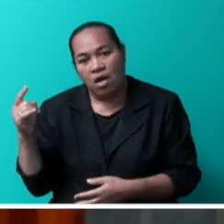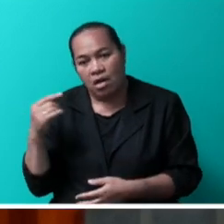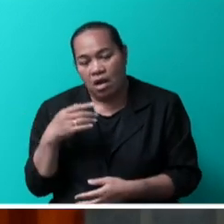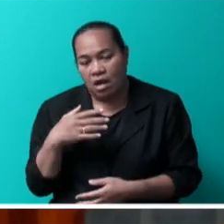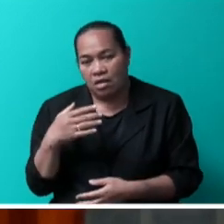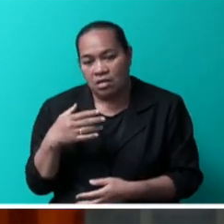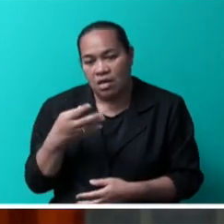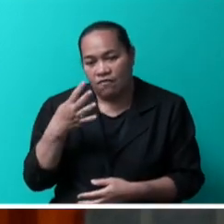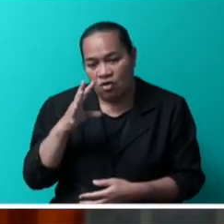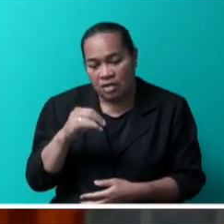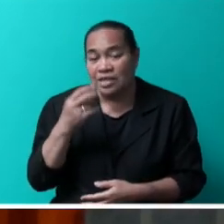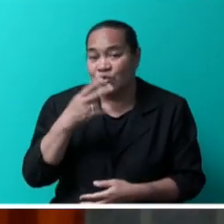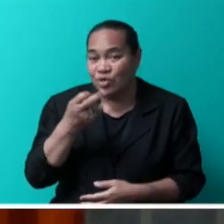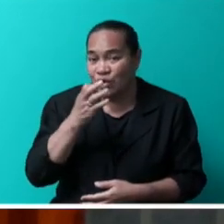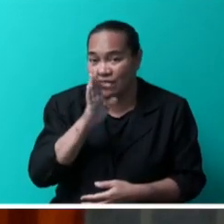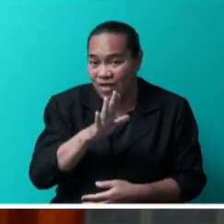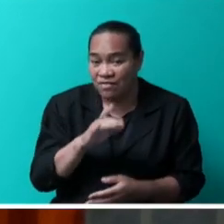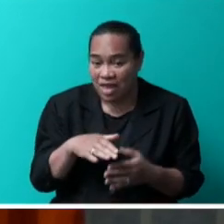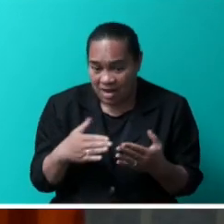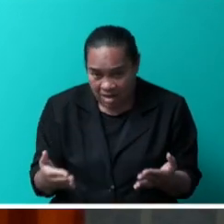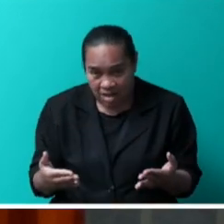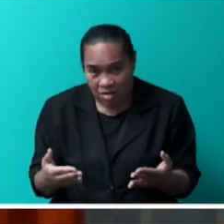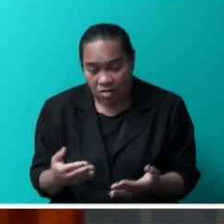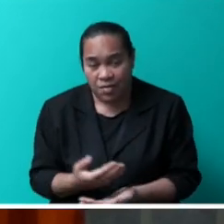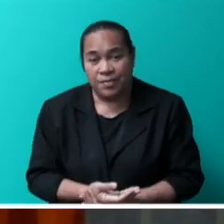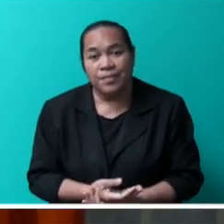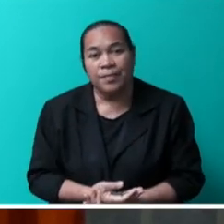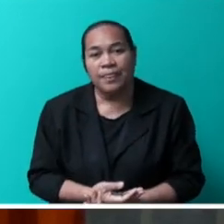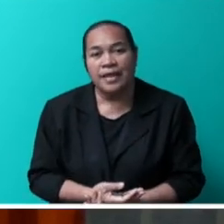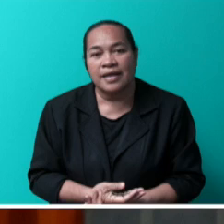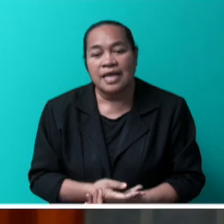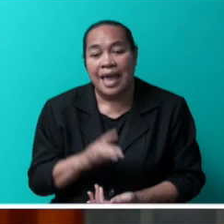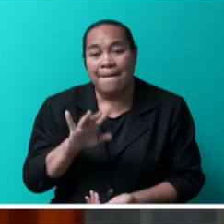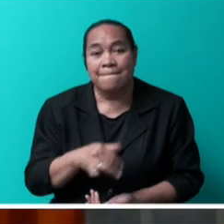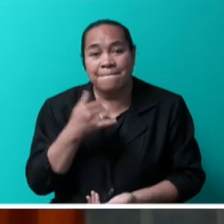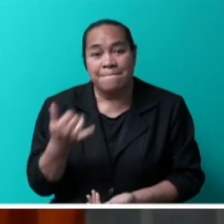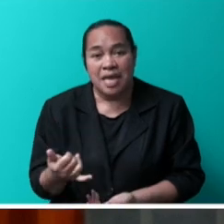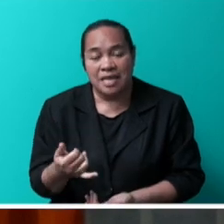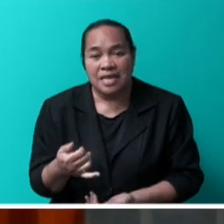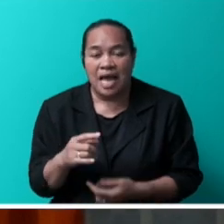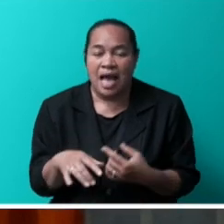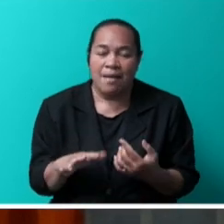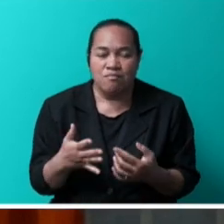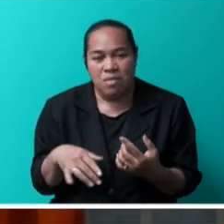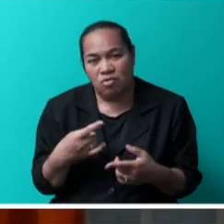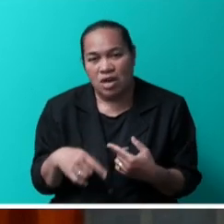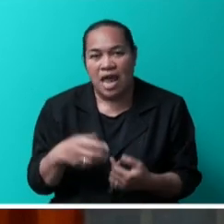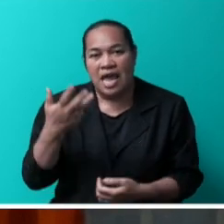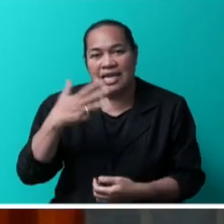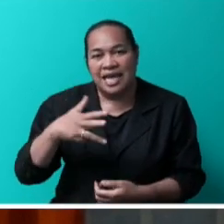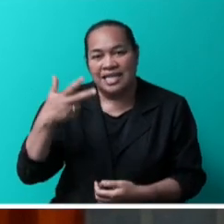2025, and currently, as at May, It's running around